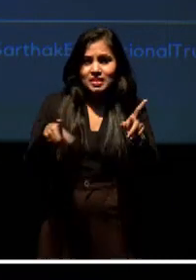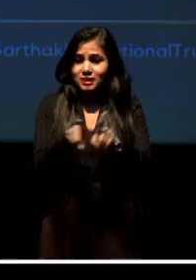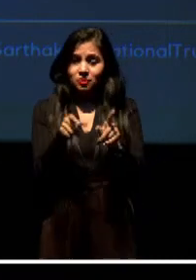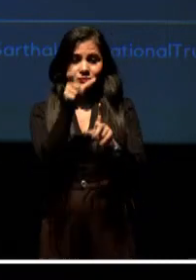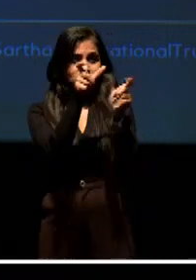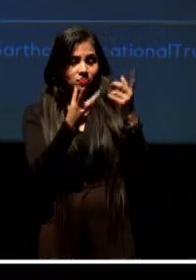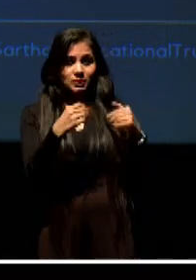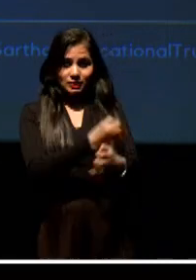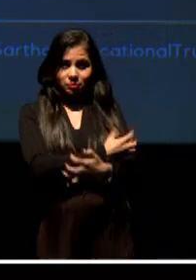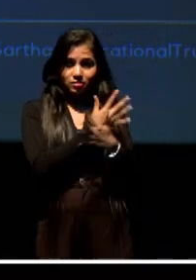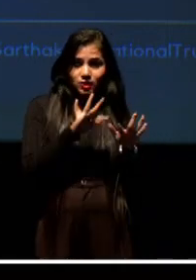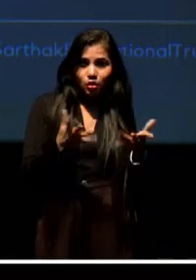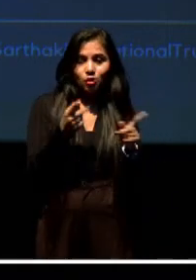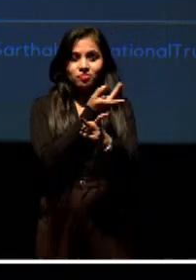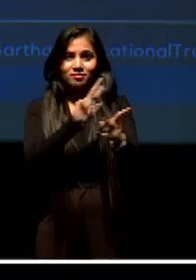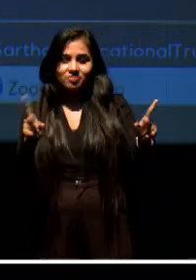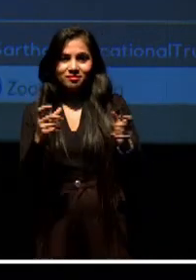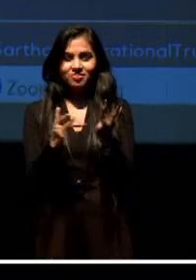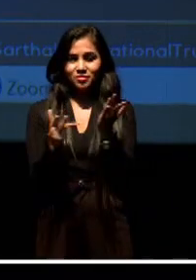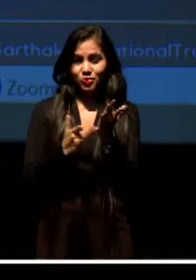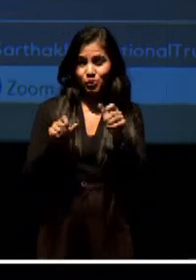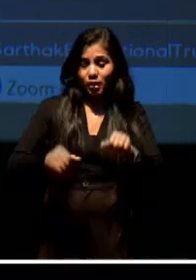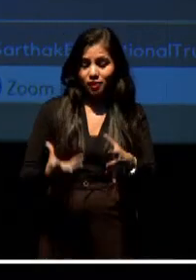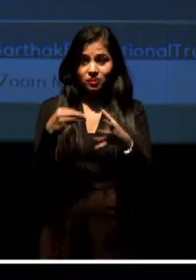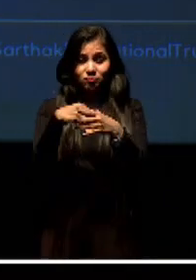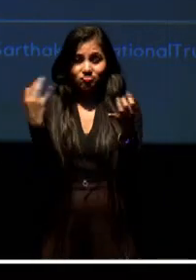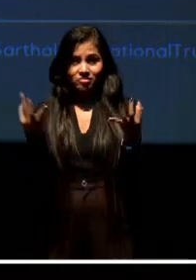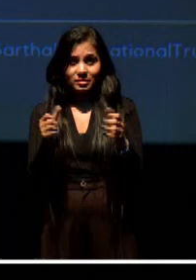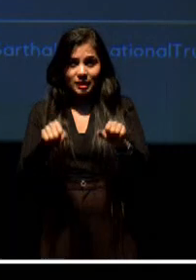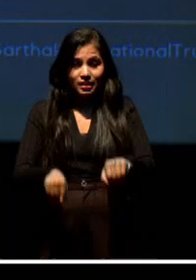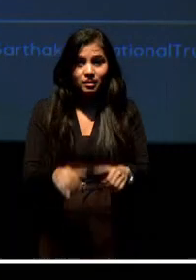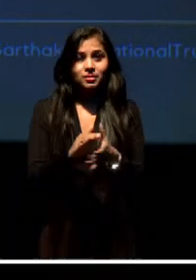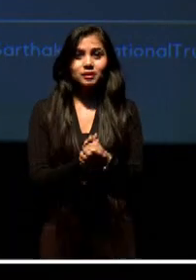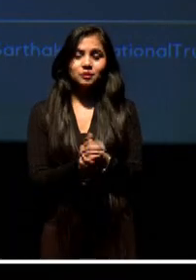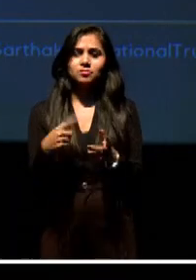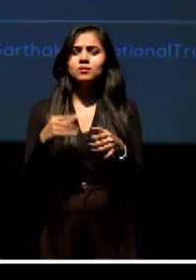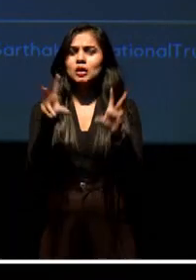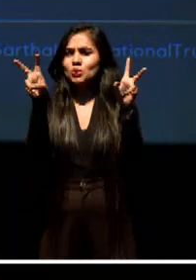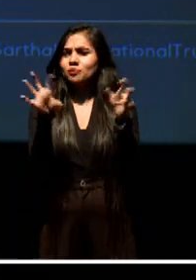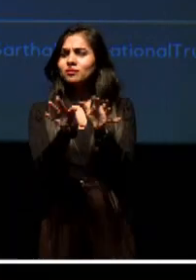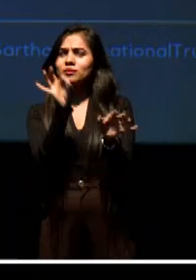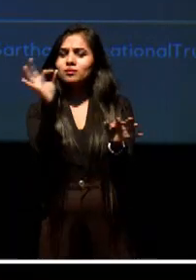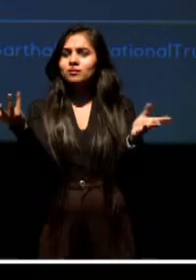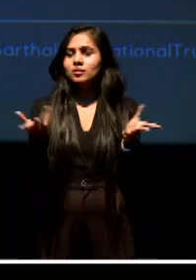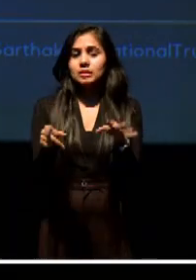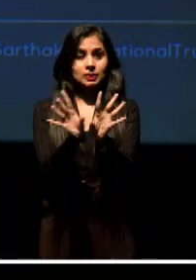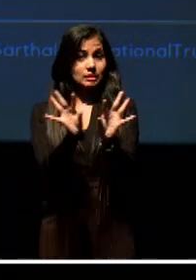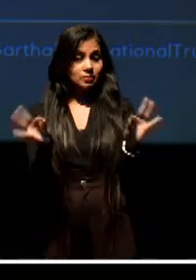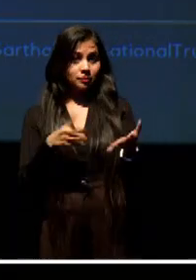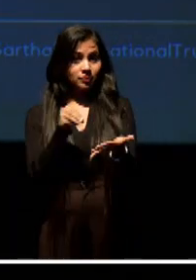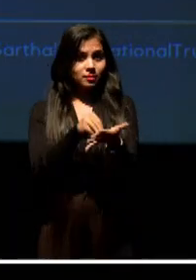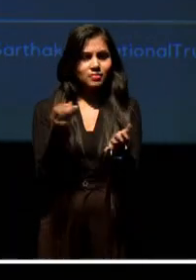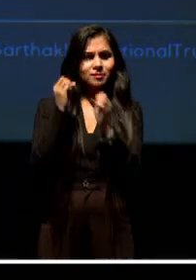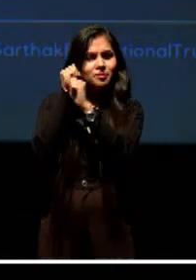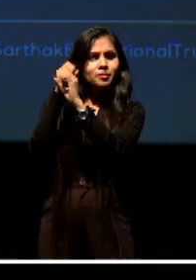inspiration behind many technologies that are implemented right now. The topic we have chosen is simply to say